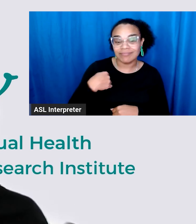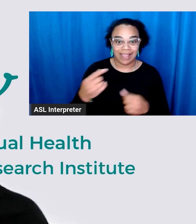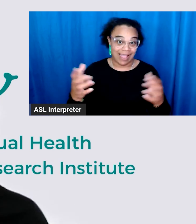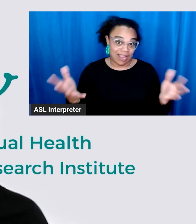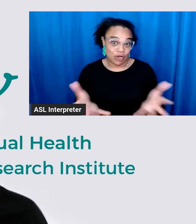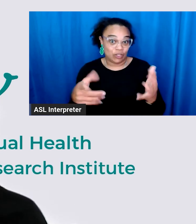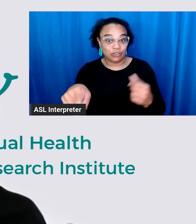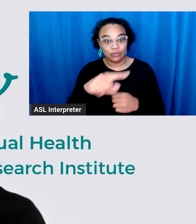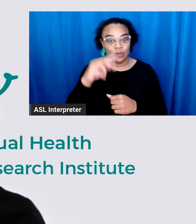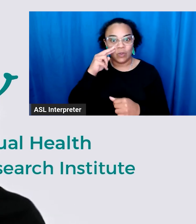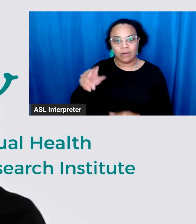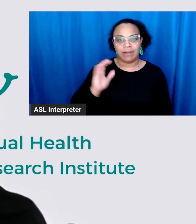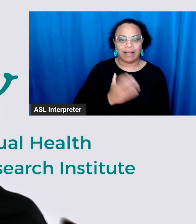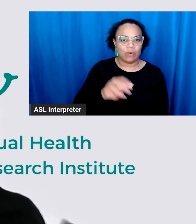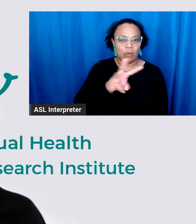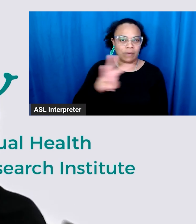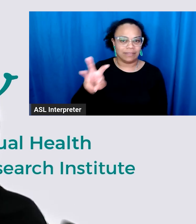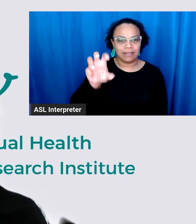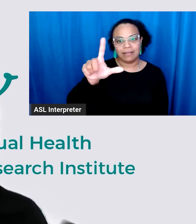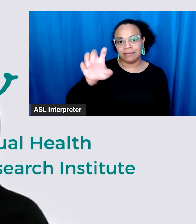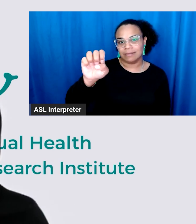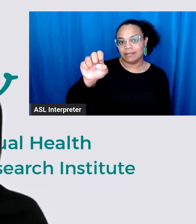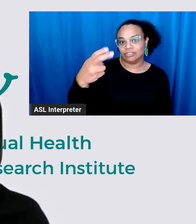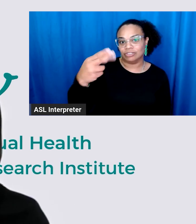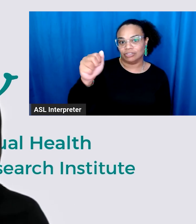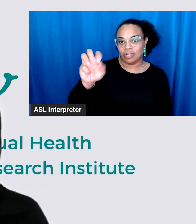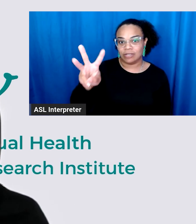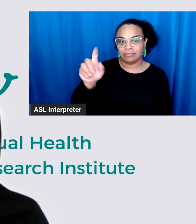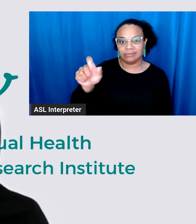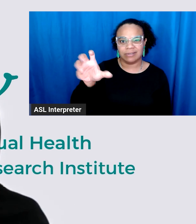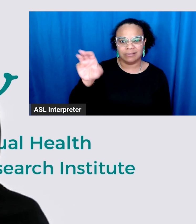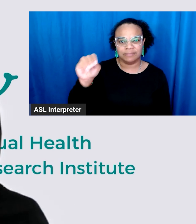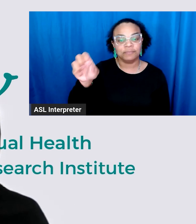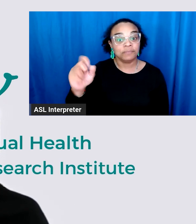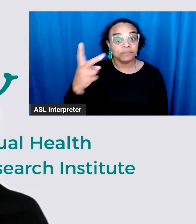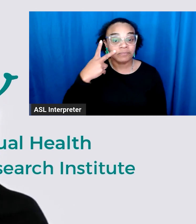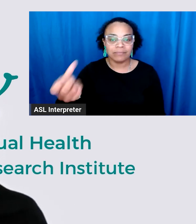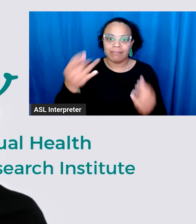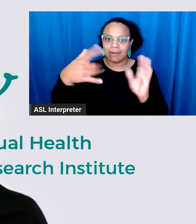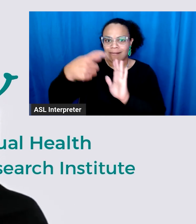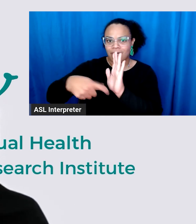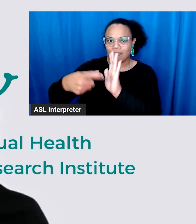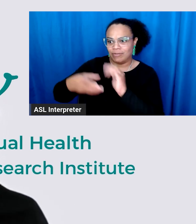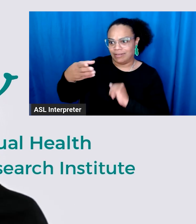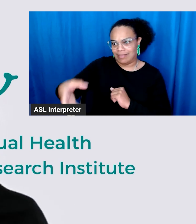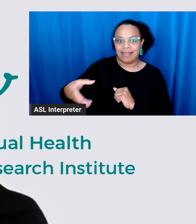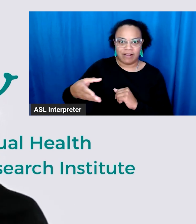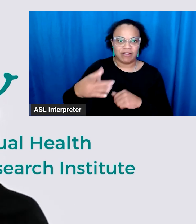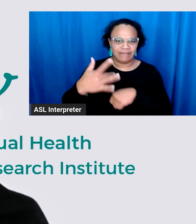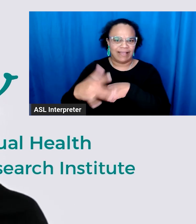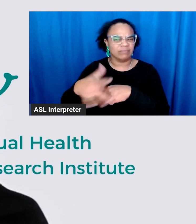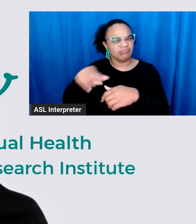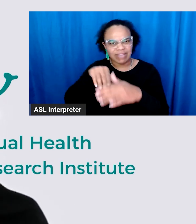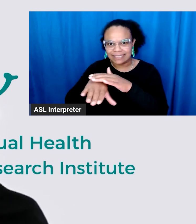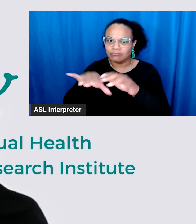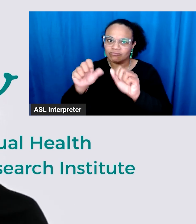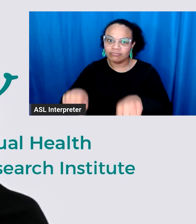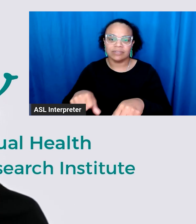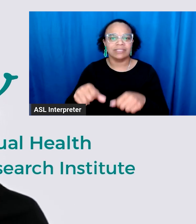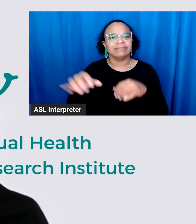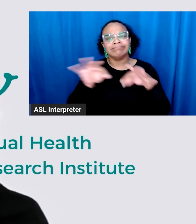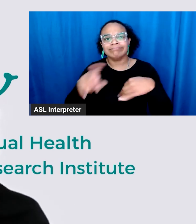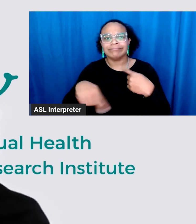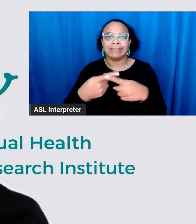to our website, lashaw.com. You can also find a lot of articles on there written in a very accessible way about sexual health,